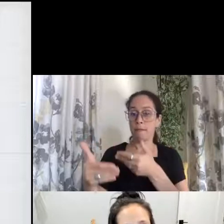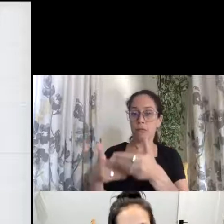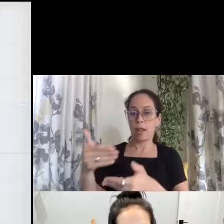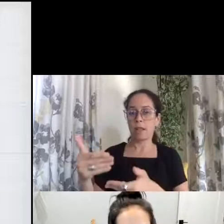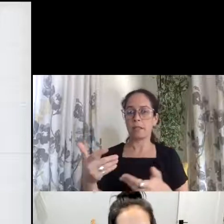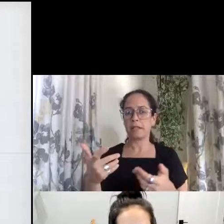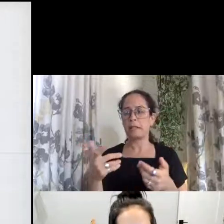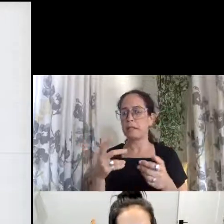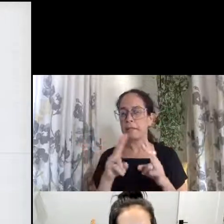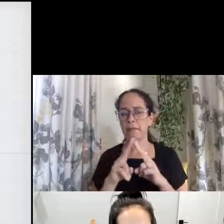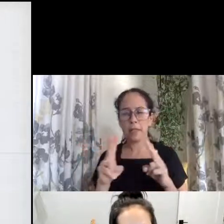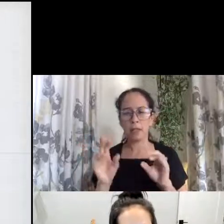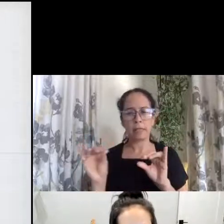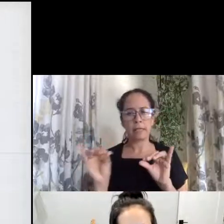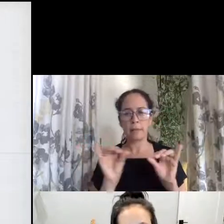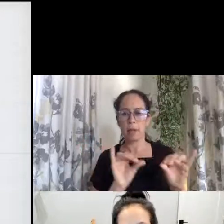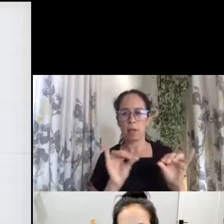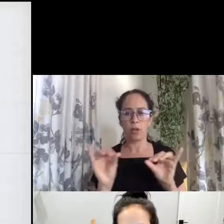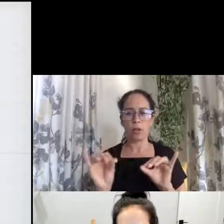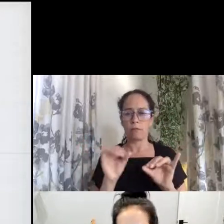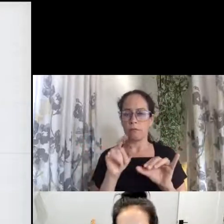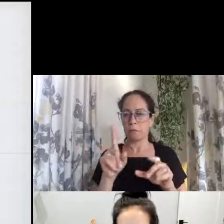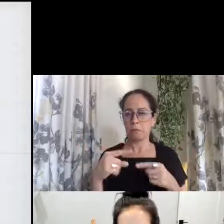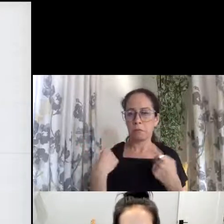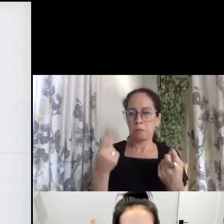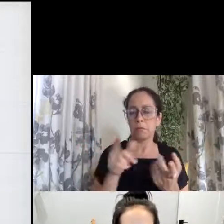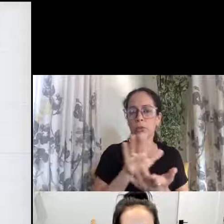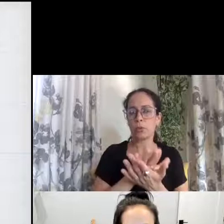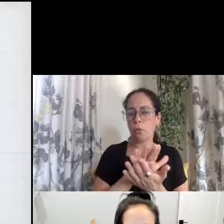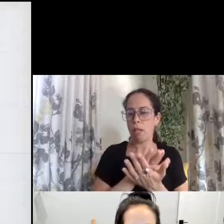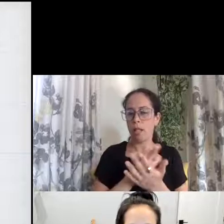very similar to what you have done at school.